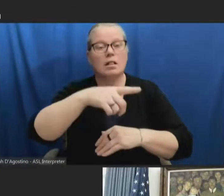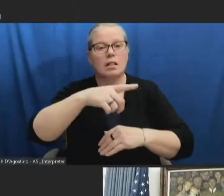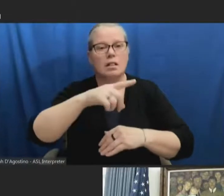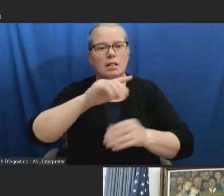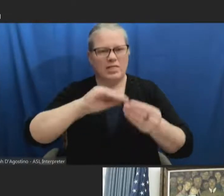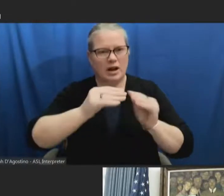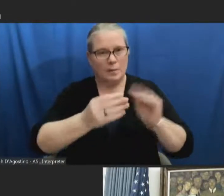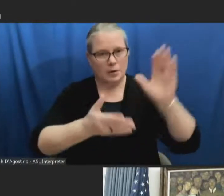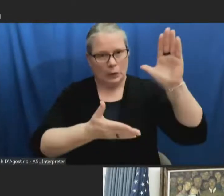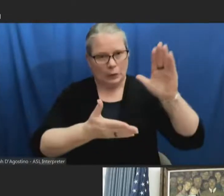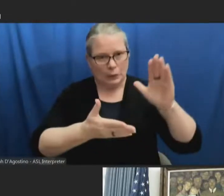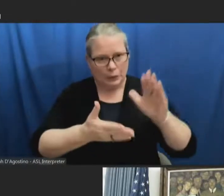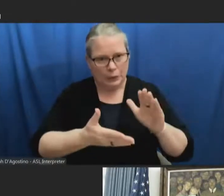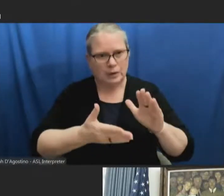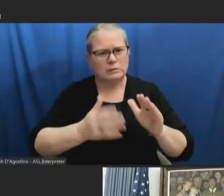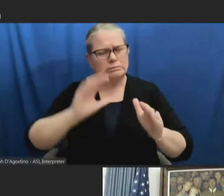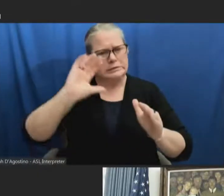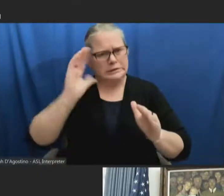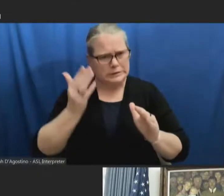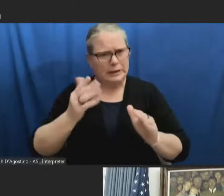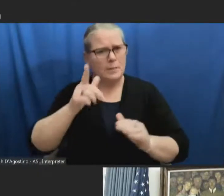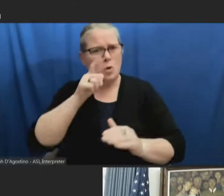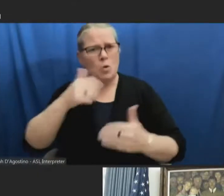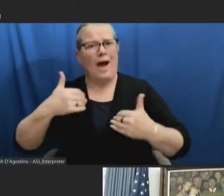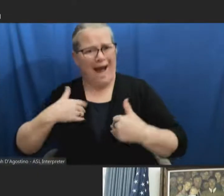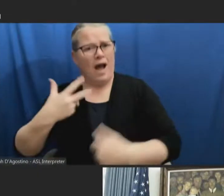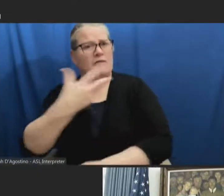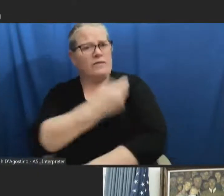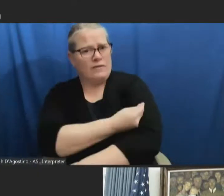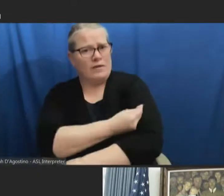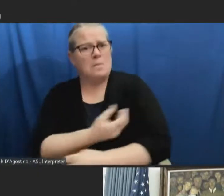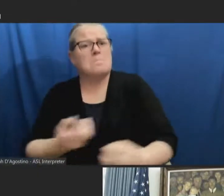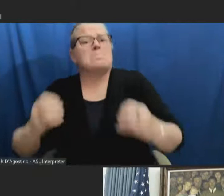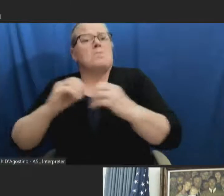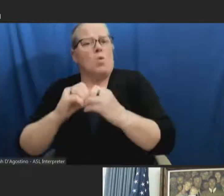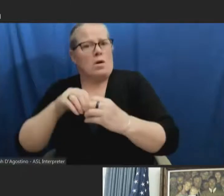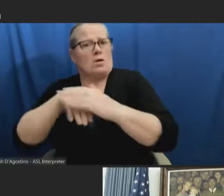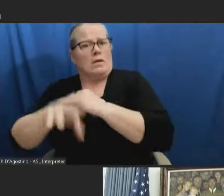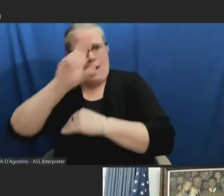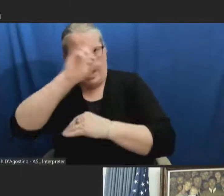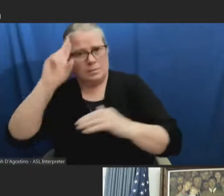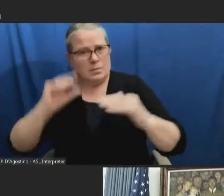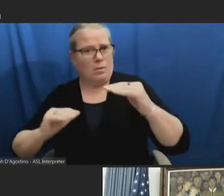are hospitalized. What do you attribute that to?